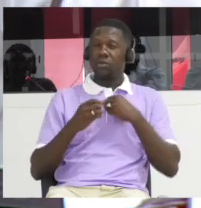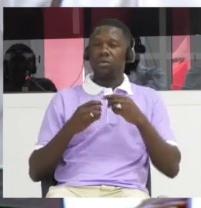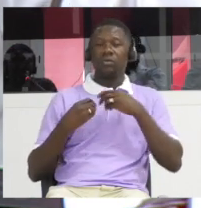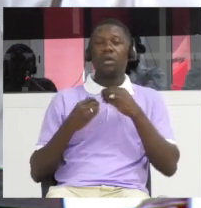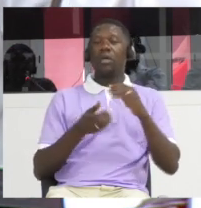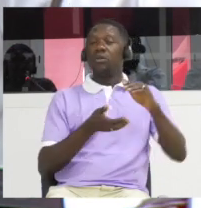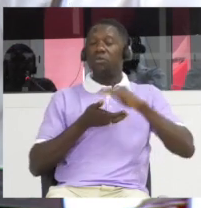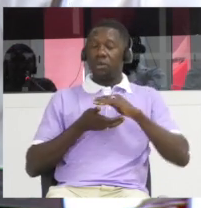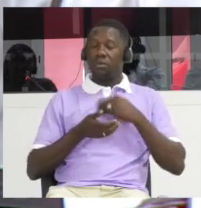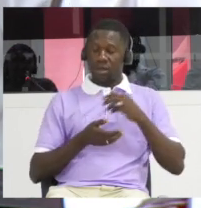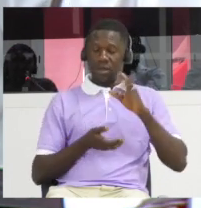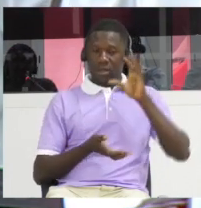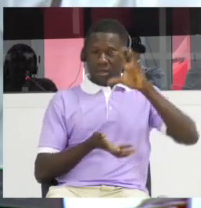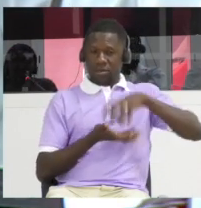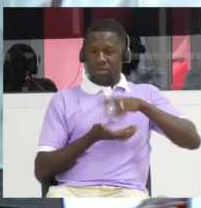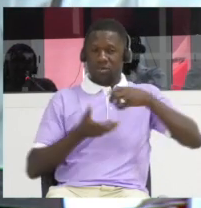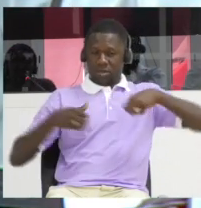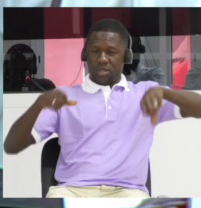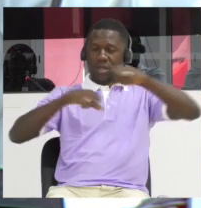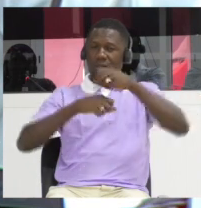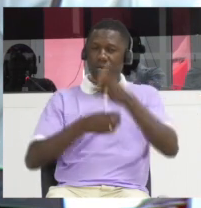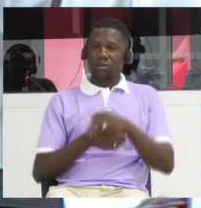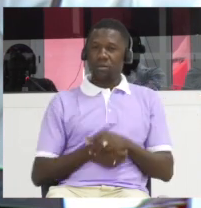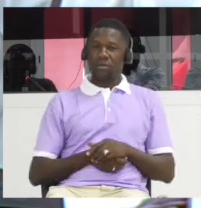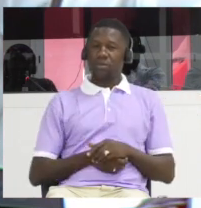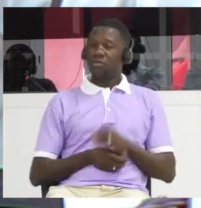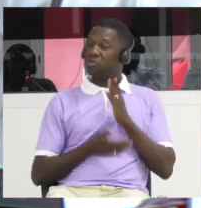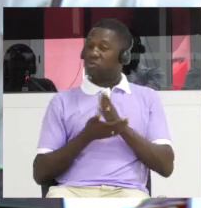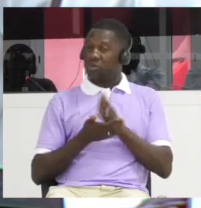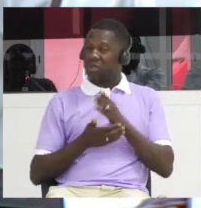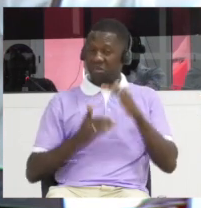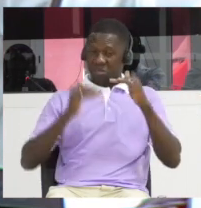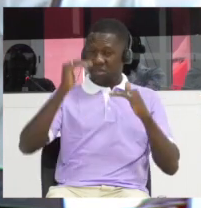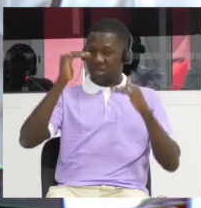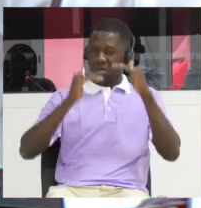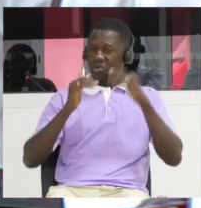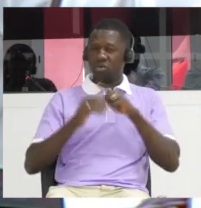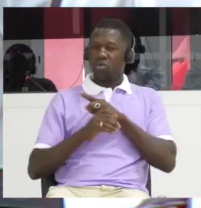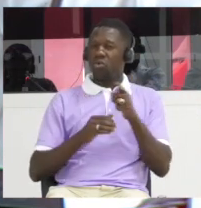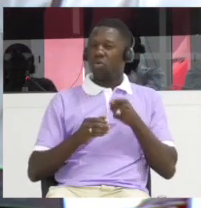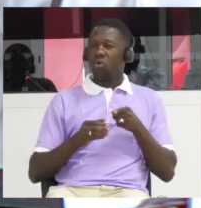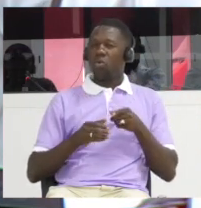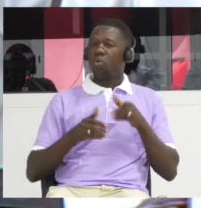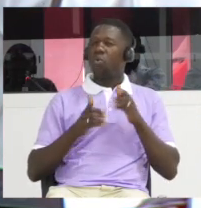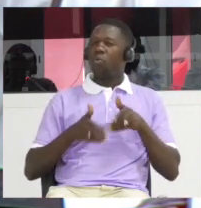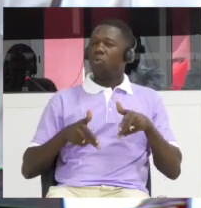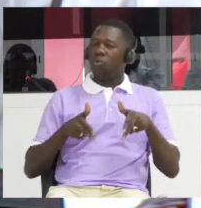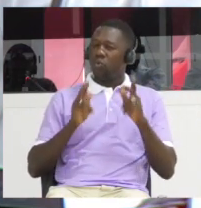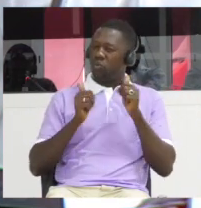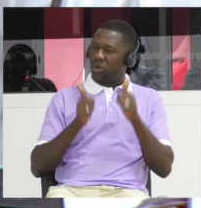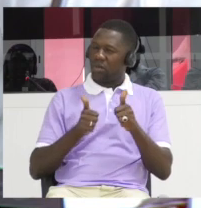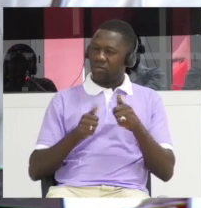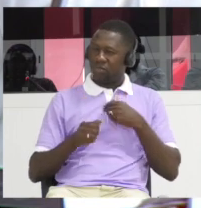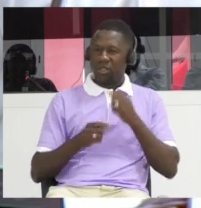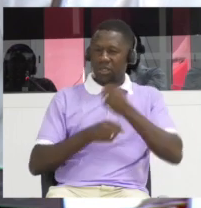by urbanites. So obviously, these imbalances did not augur well for the creation of